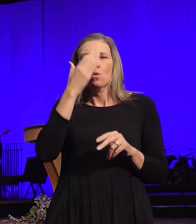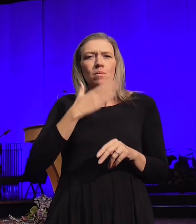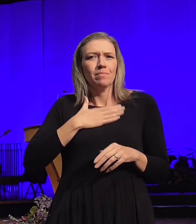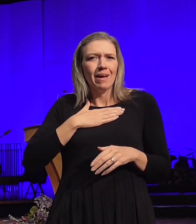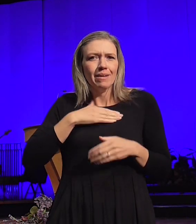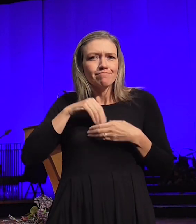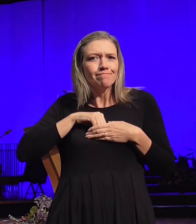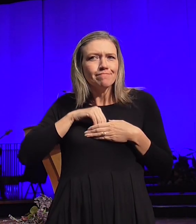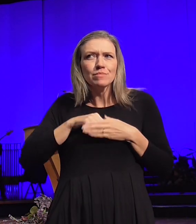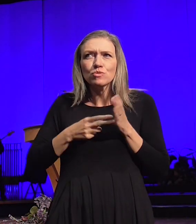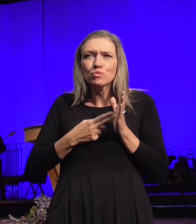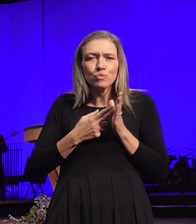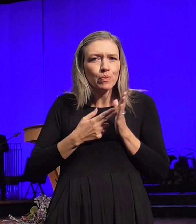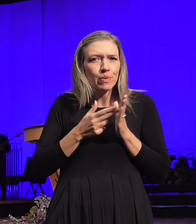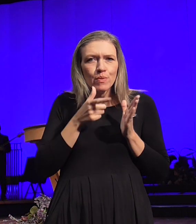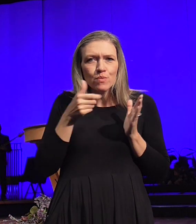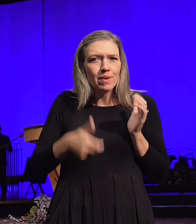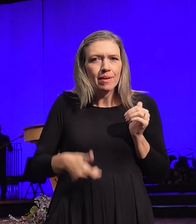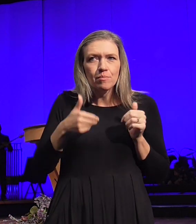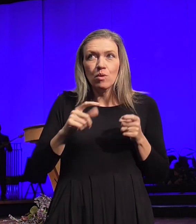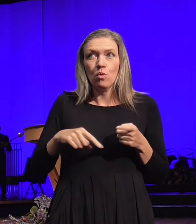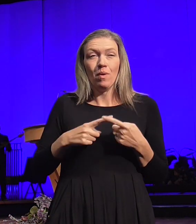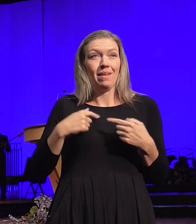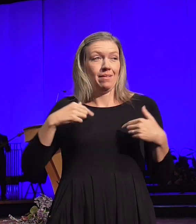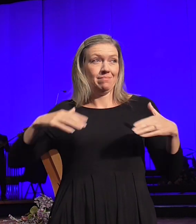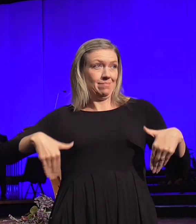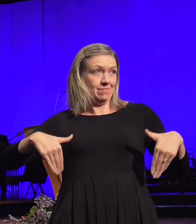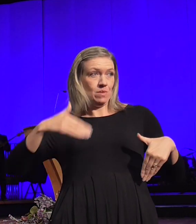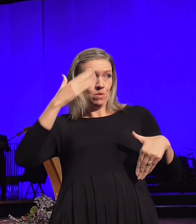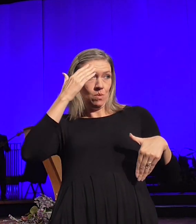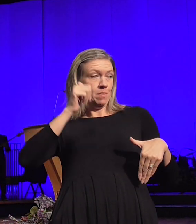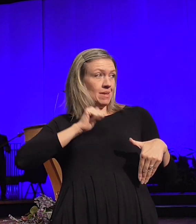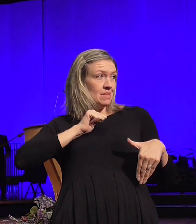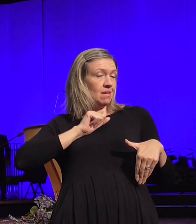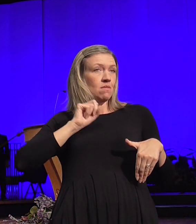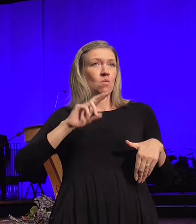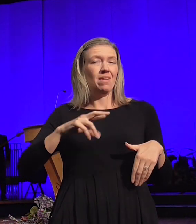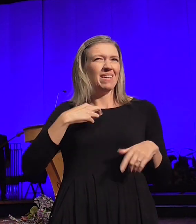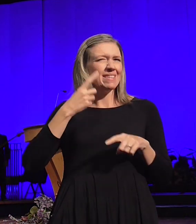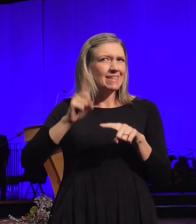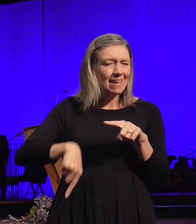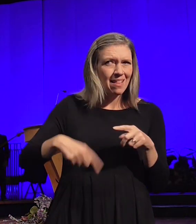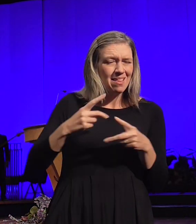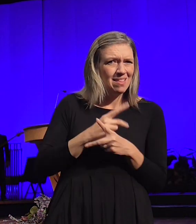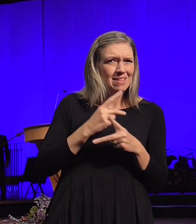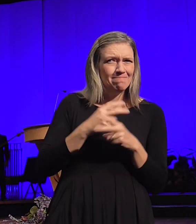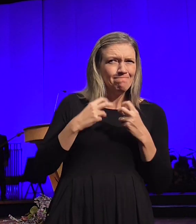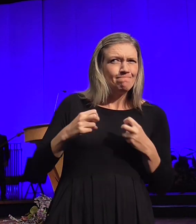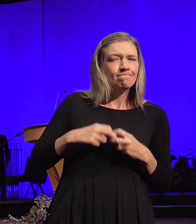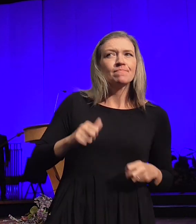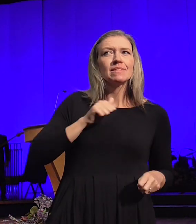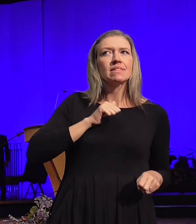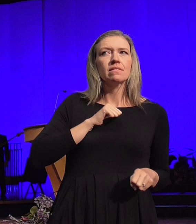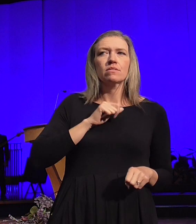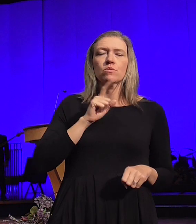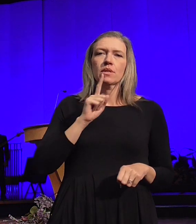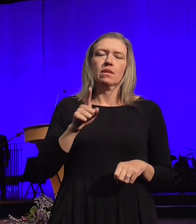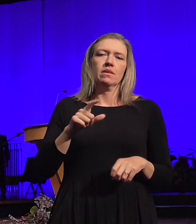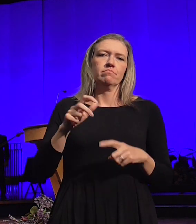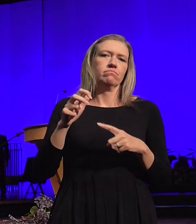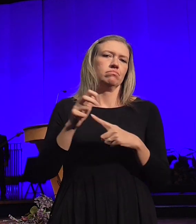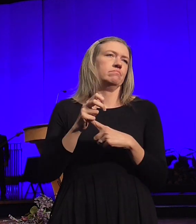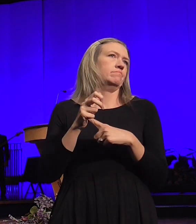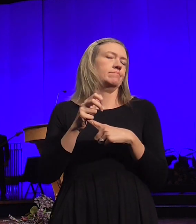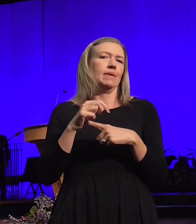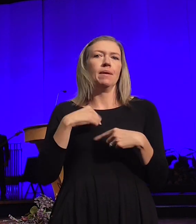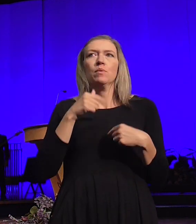am when I have yet to be able to know about myself or when I can't know it about myself. And it's just meant the world. I am who I am